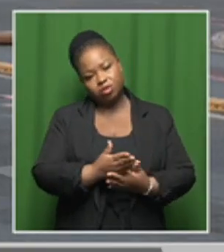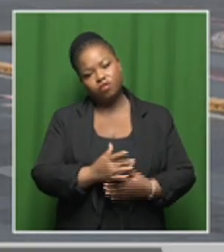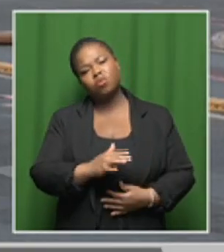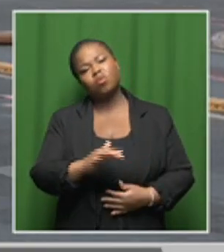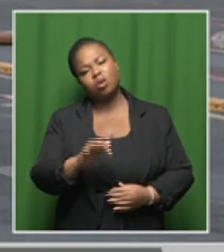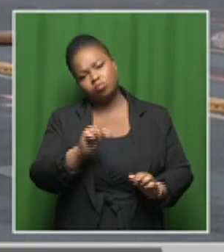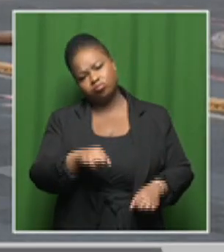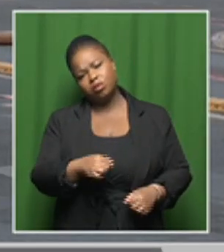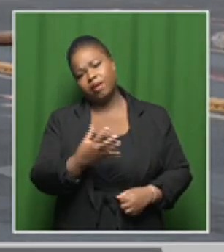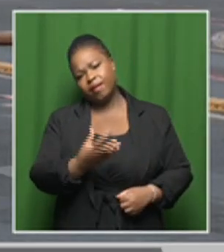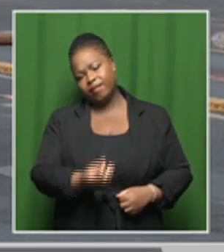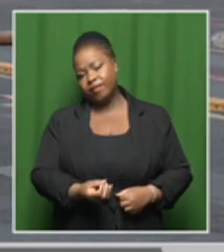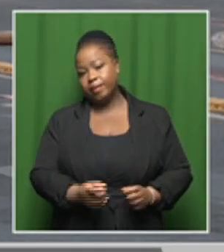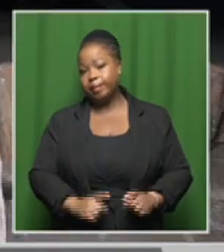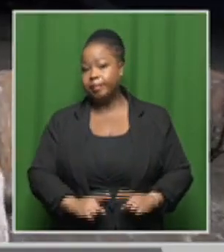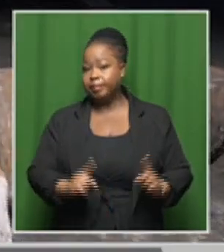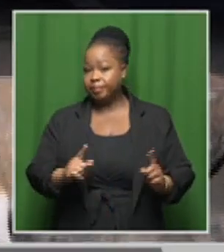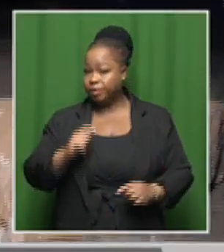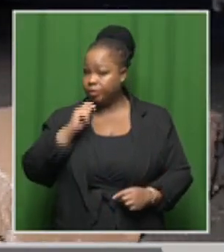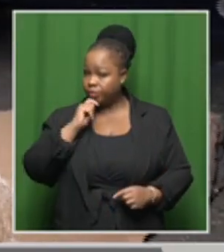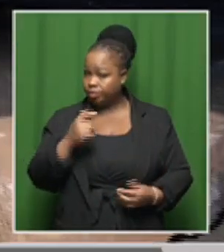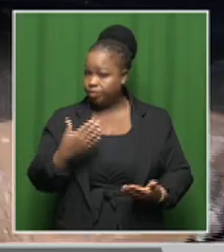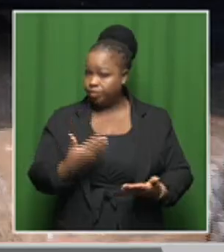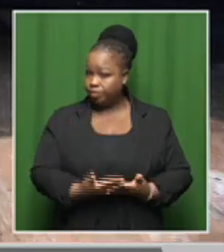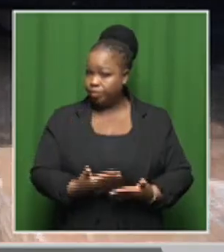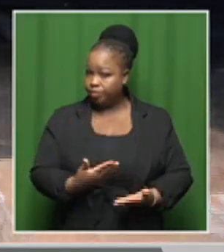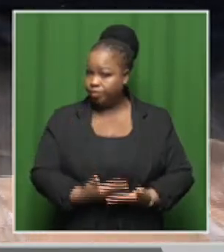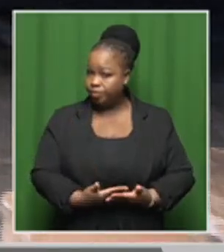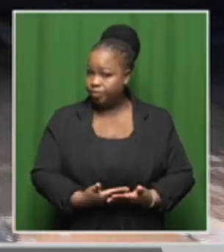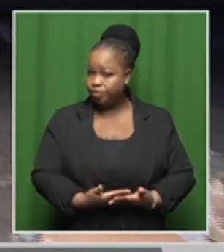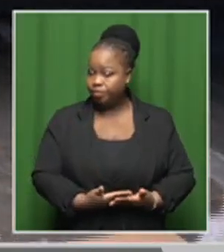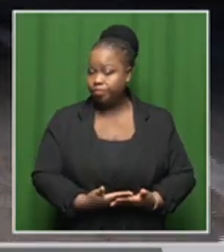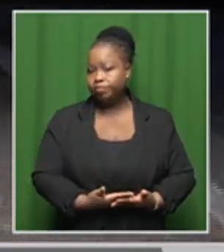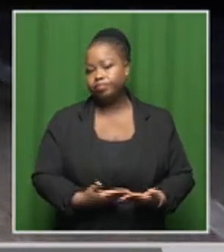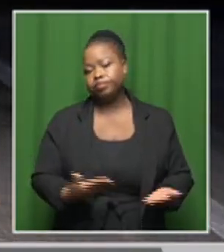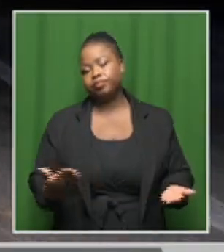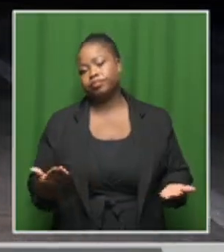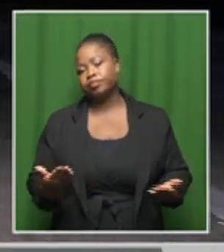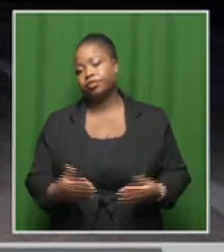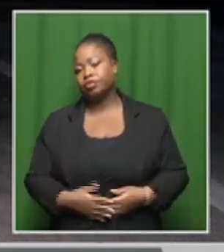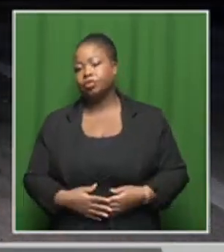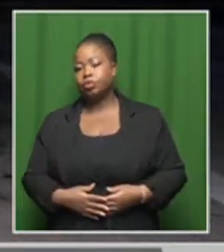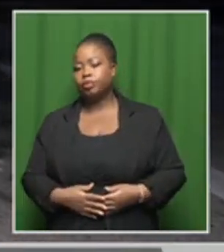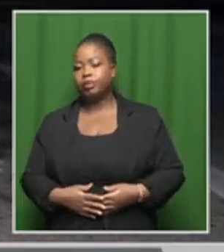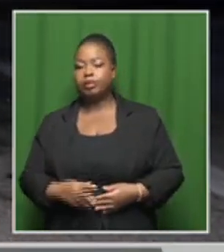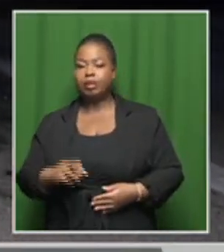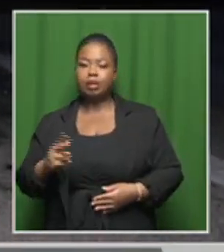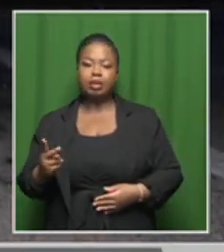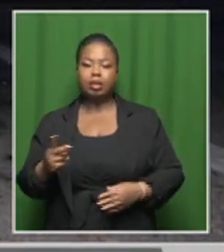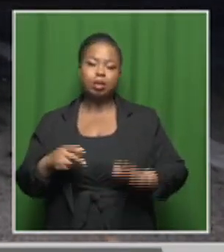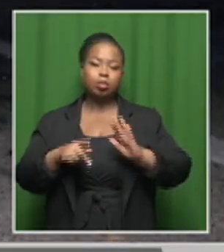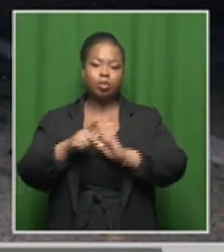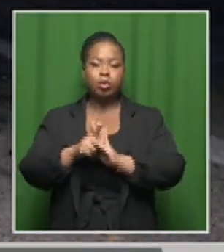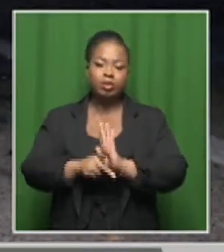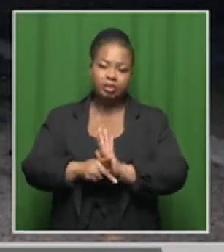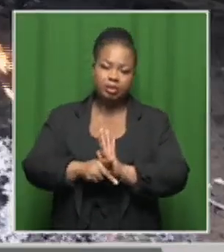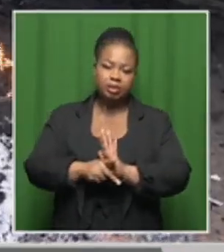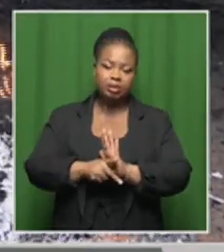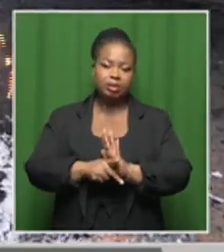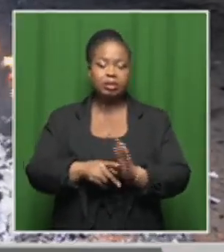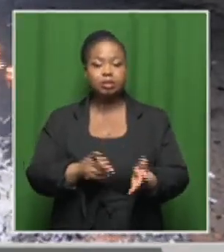water. Can there be an overarching policy or underlying